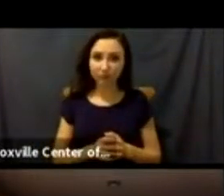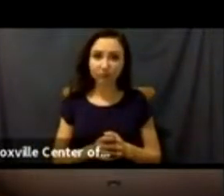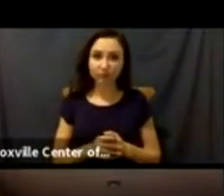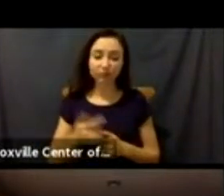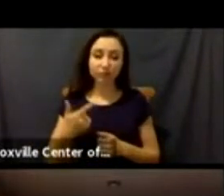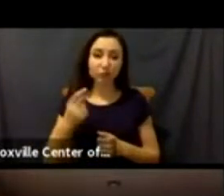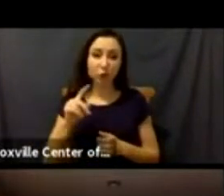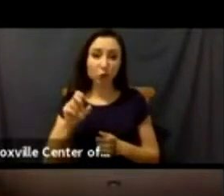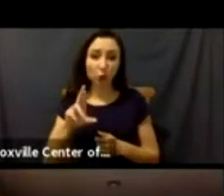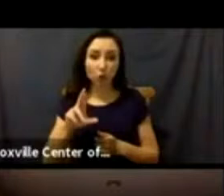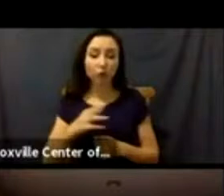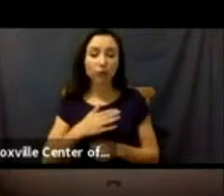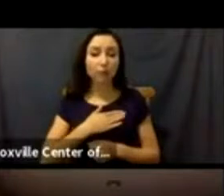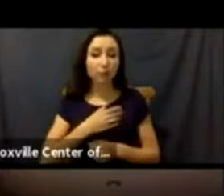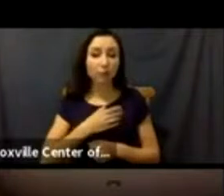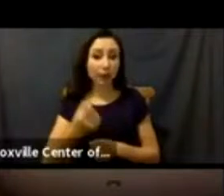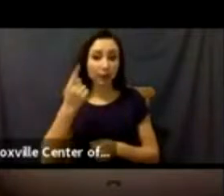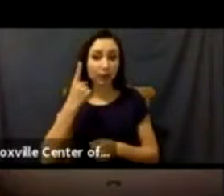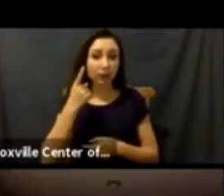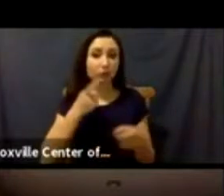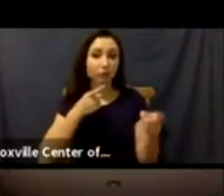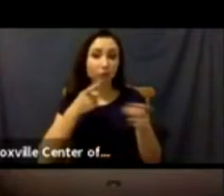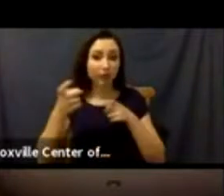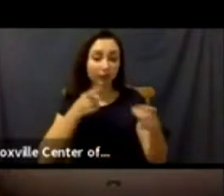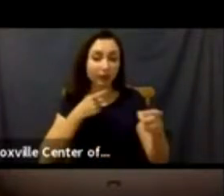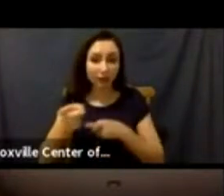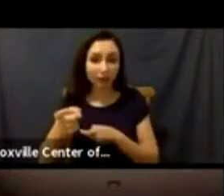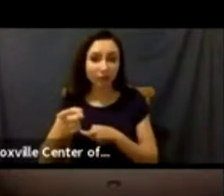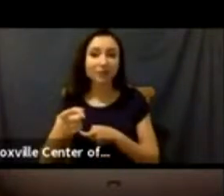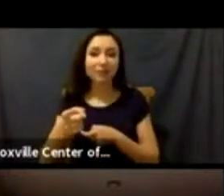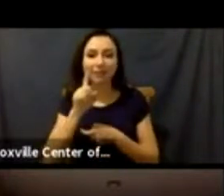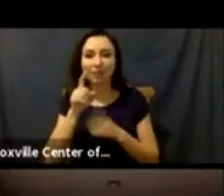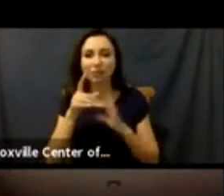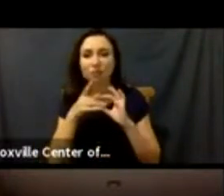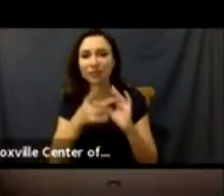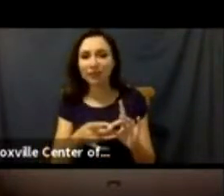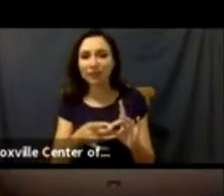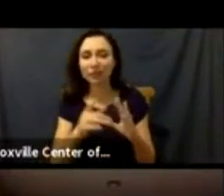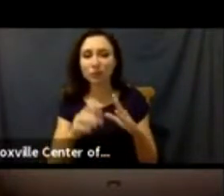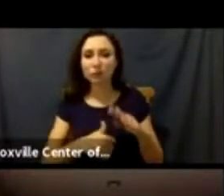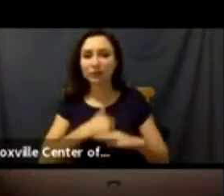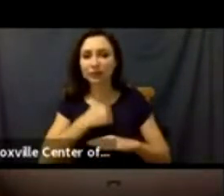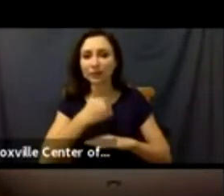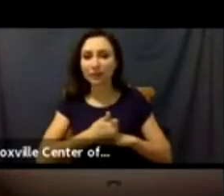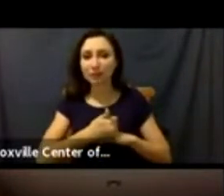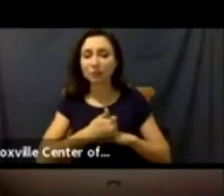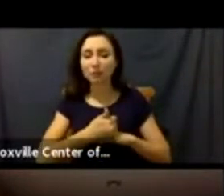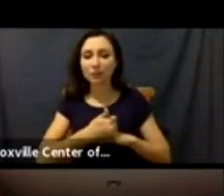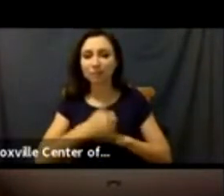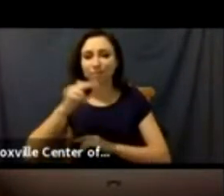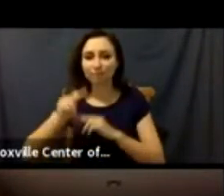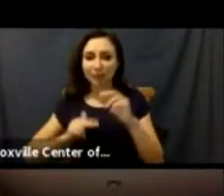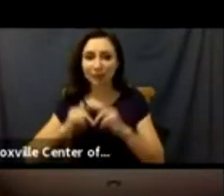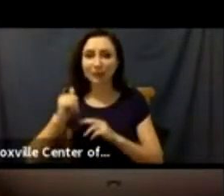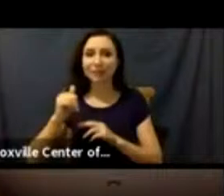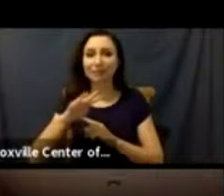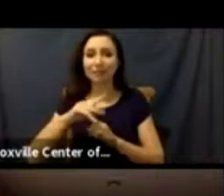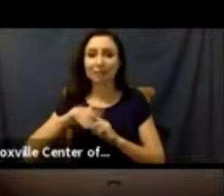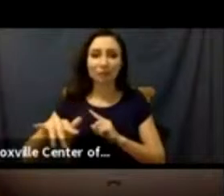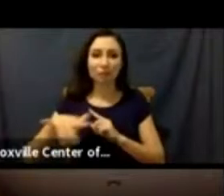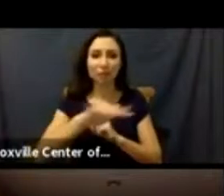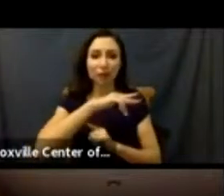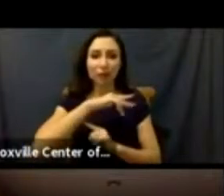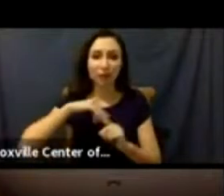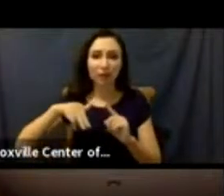it has to do with establishments and land adjacent to those establishments, and it would not have anything to